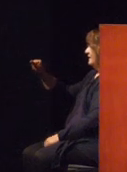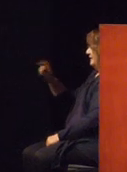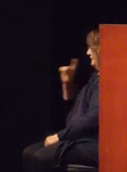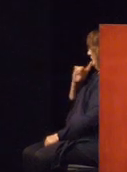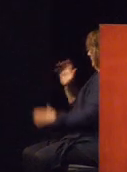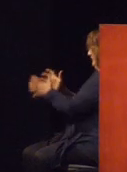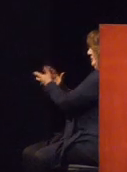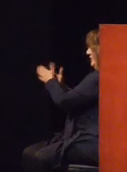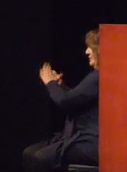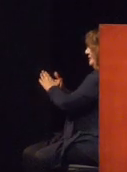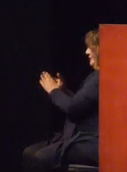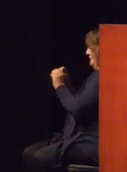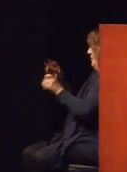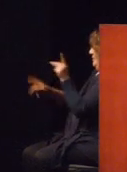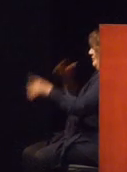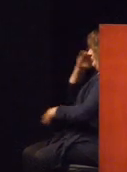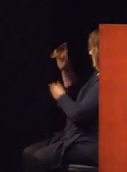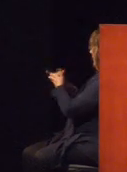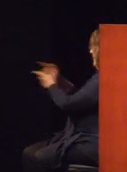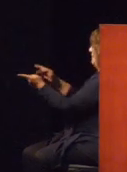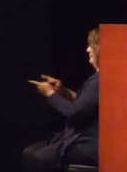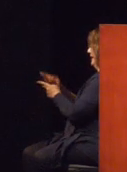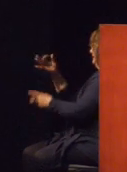in the 1950s. Today,